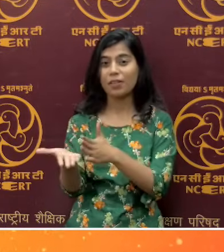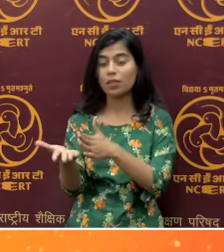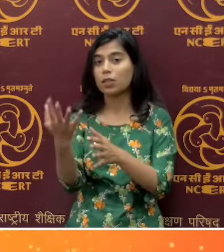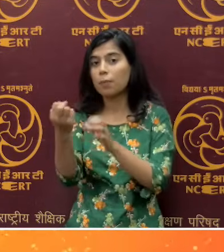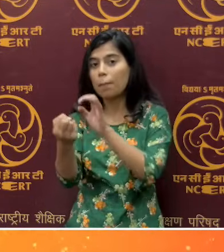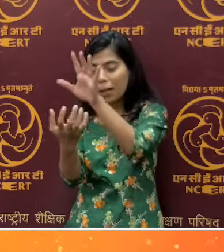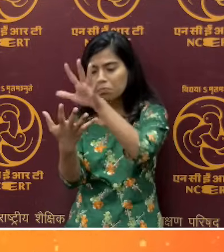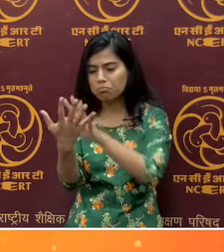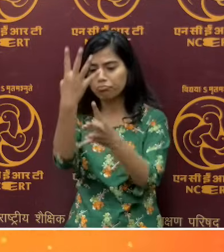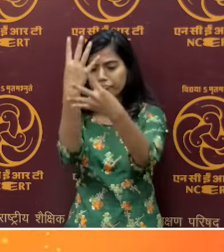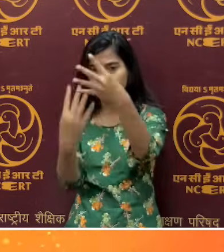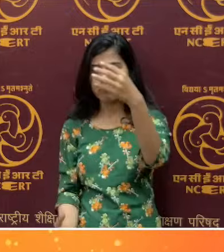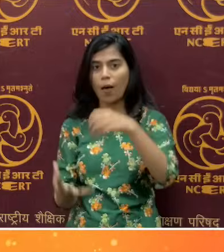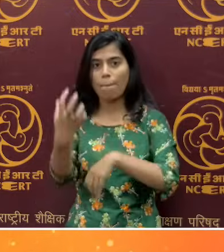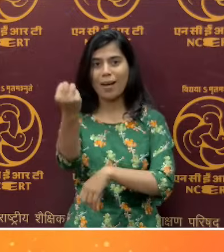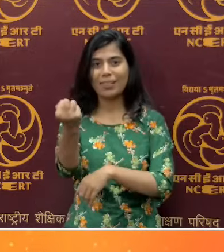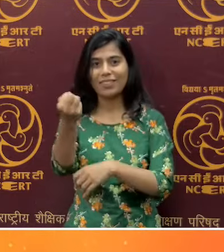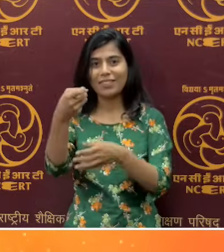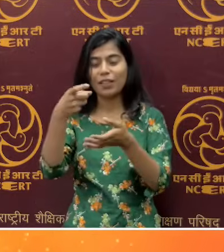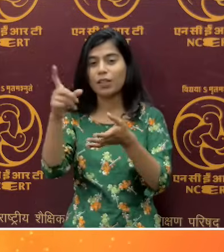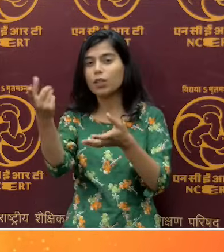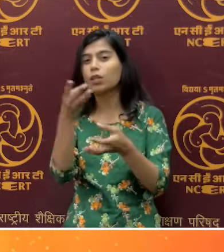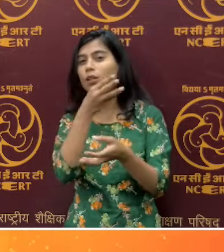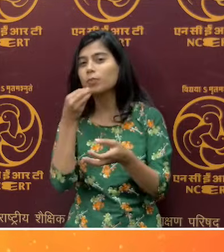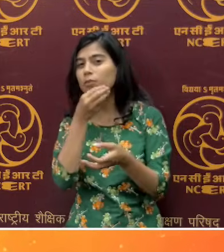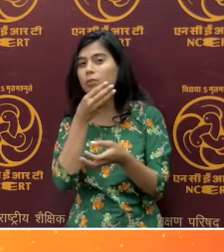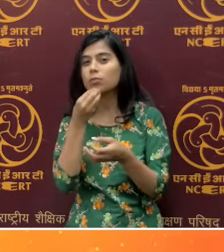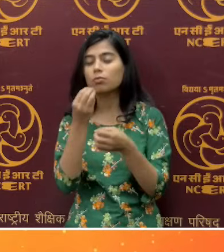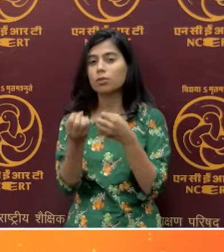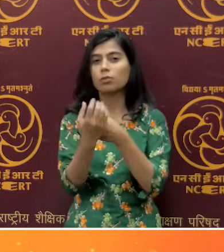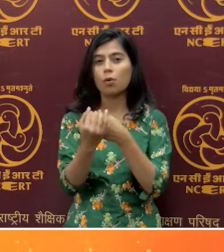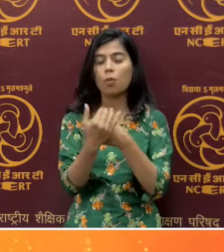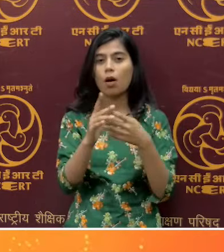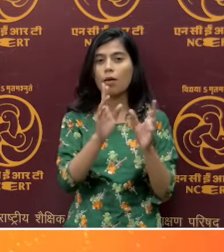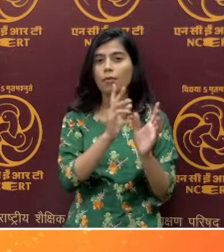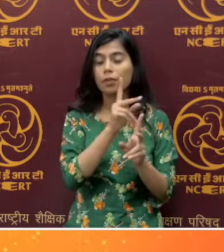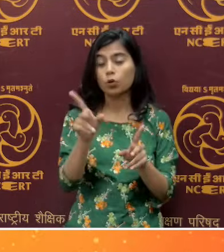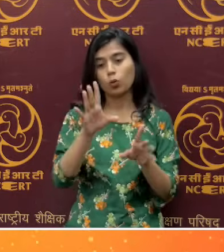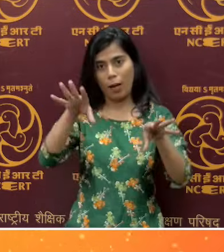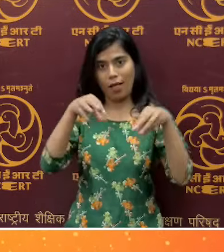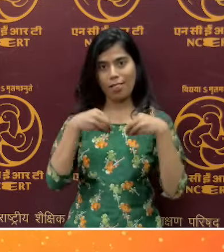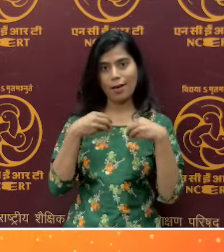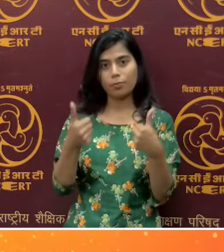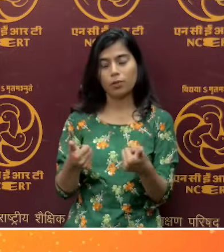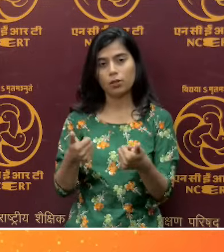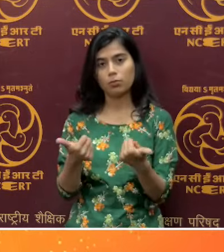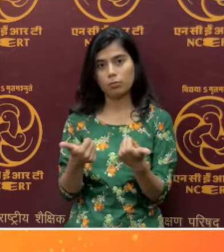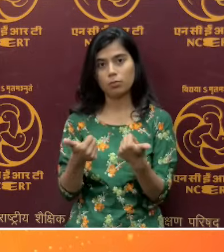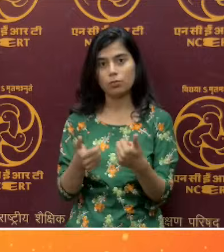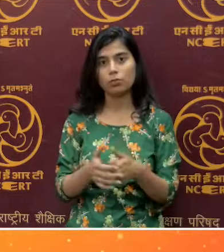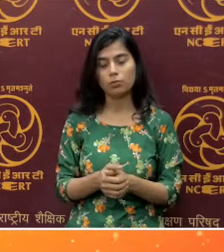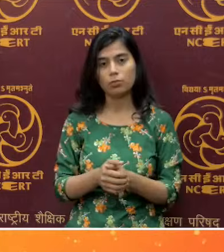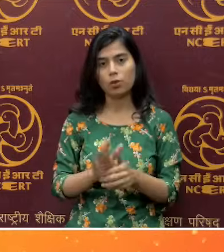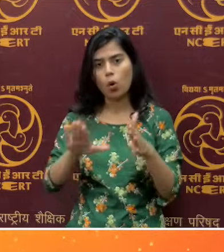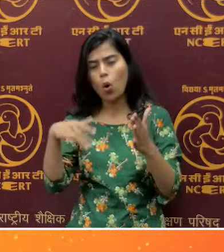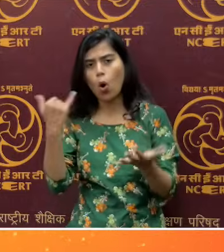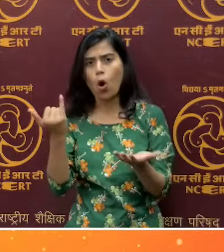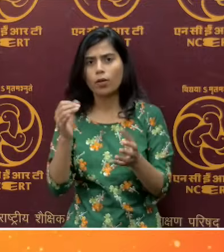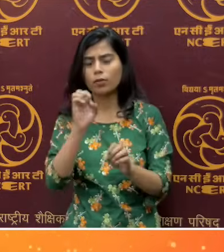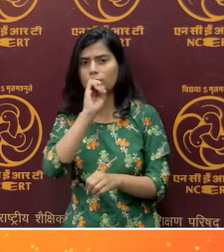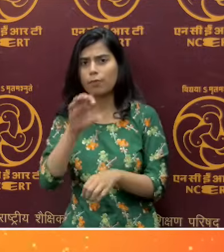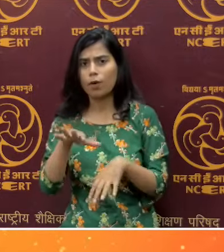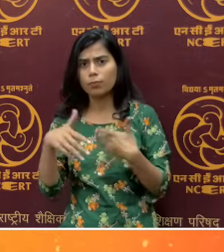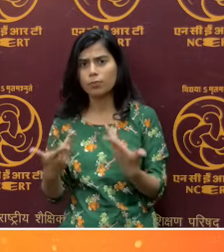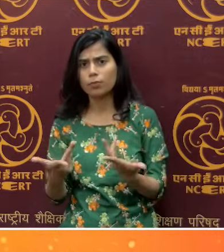request. On clicking of it, here I can see more details about it. So I will accept the request now. Okay. Here I see the confirmation pop up.